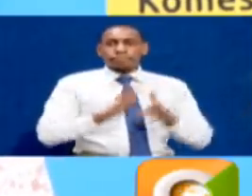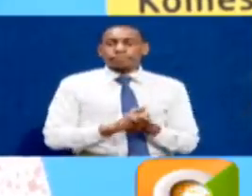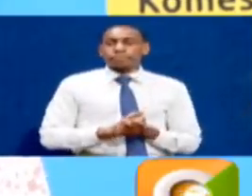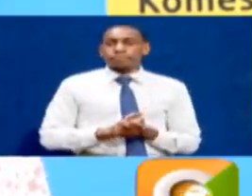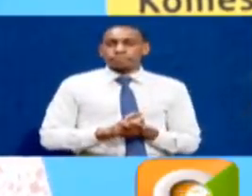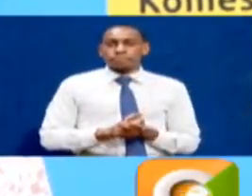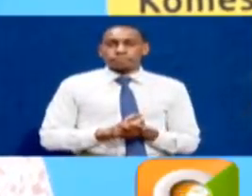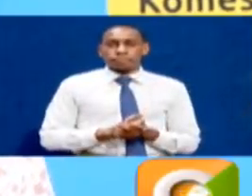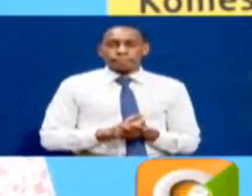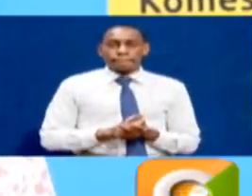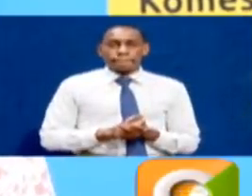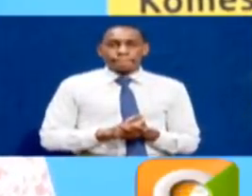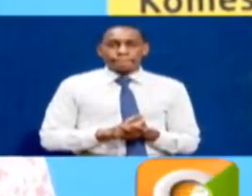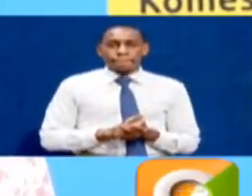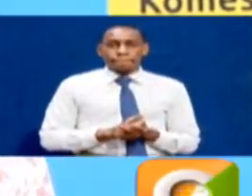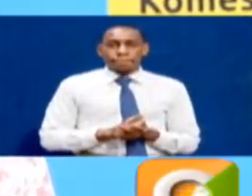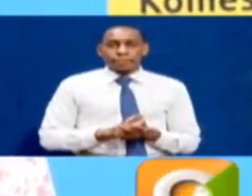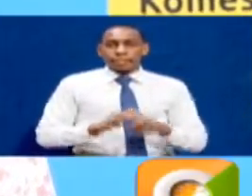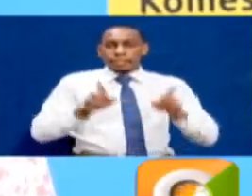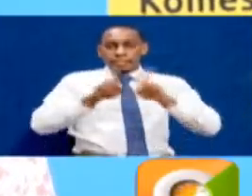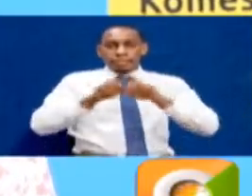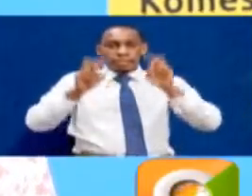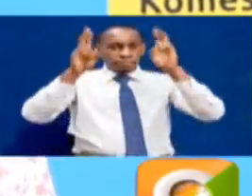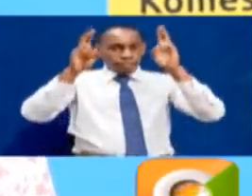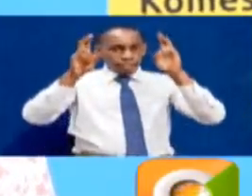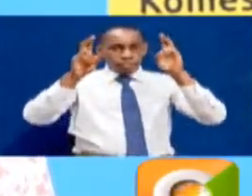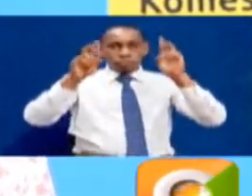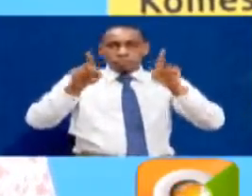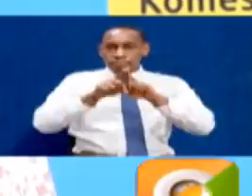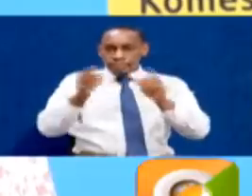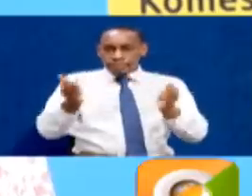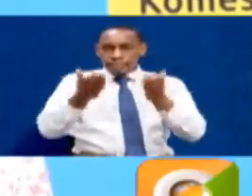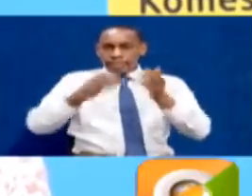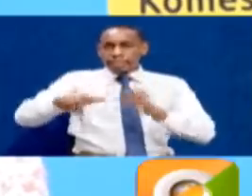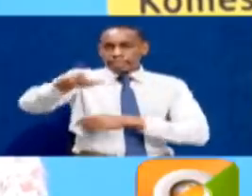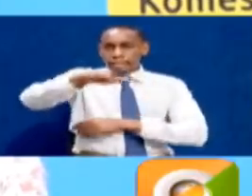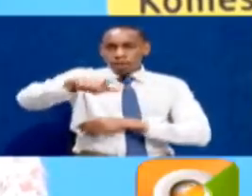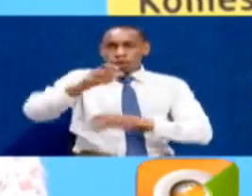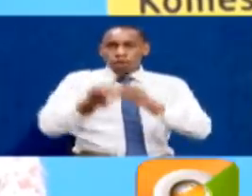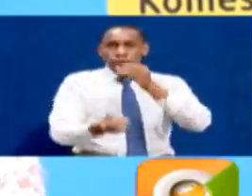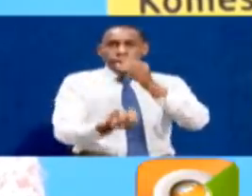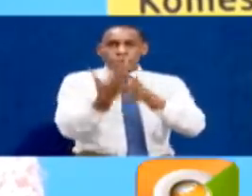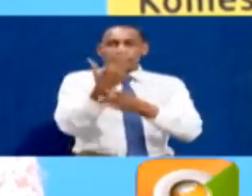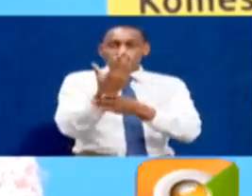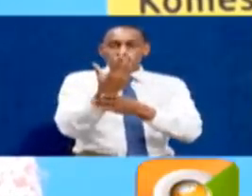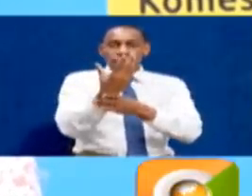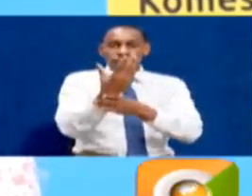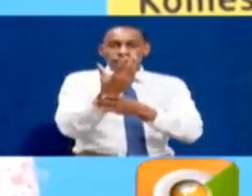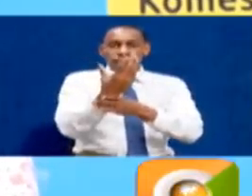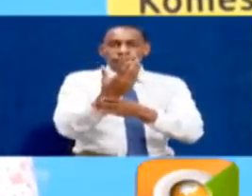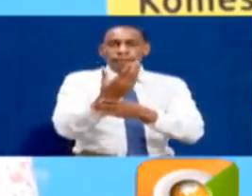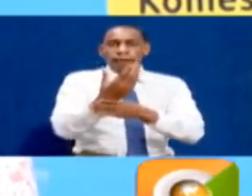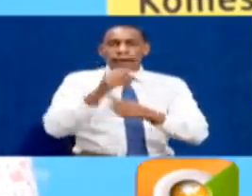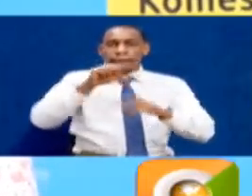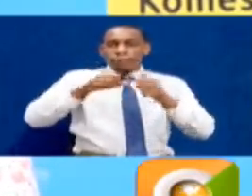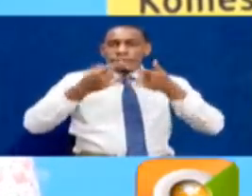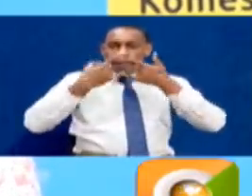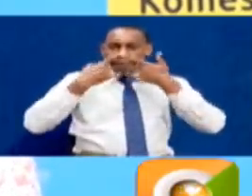highlight that one and the issue of urging local production on the issue of